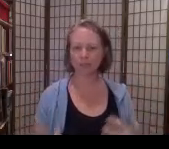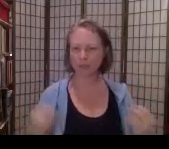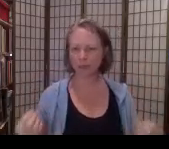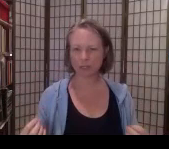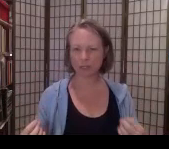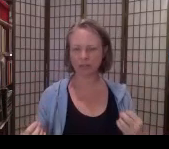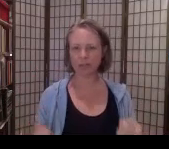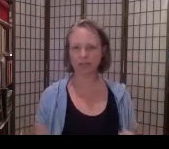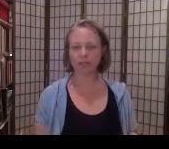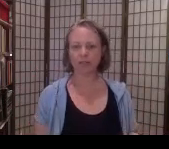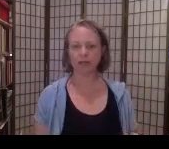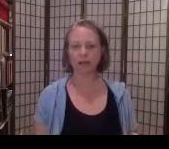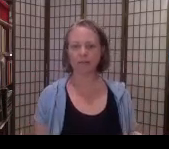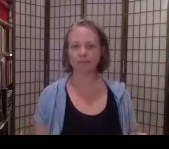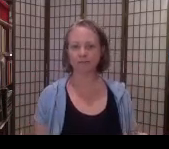deals with emotions,